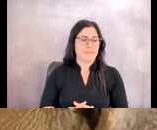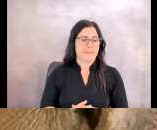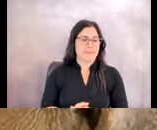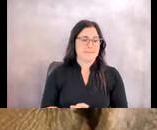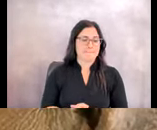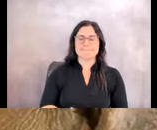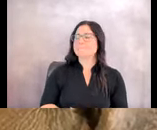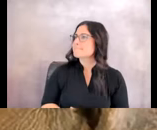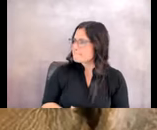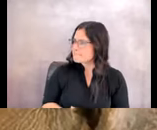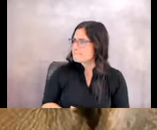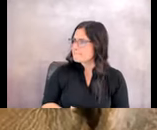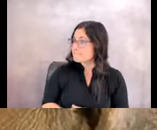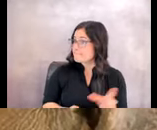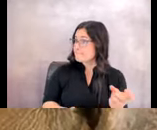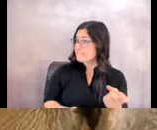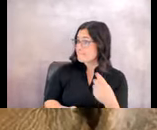Do I get that one? Yeah.